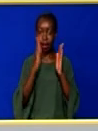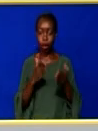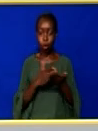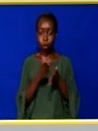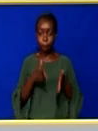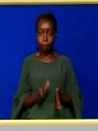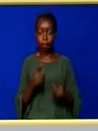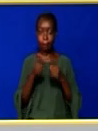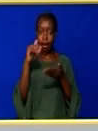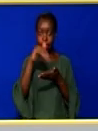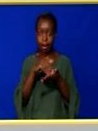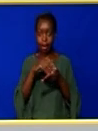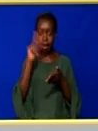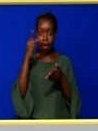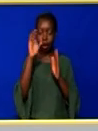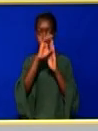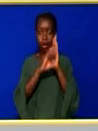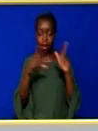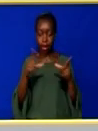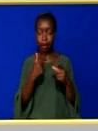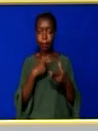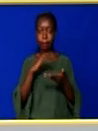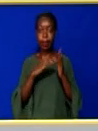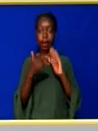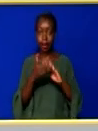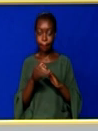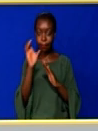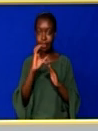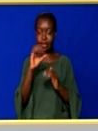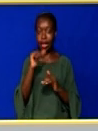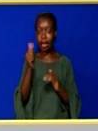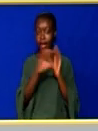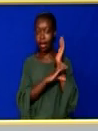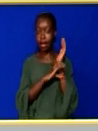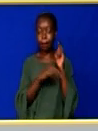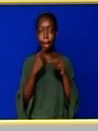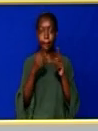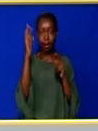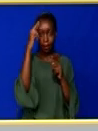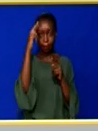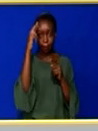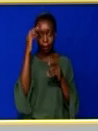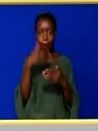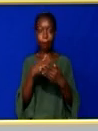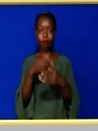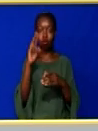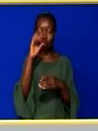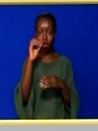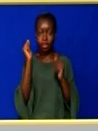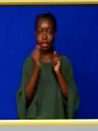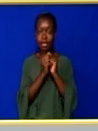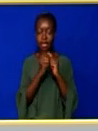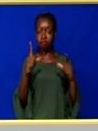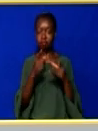Kenyan Constitution allows me to become a citizen of another country. Yes. But remember, before 2010, it was not allowed.